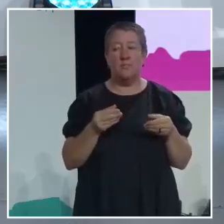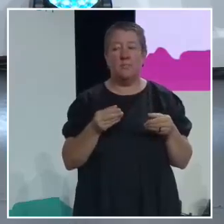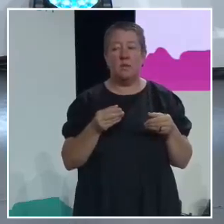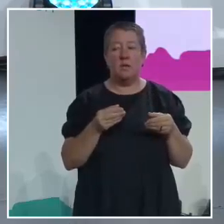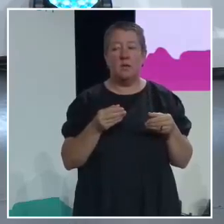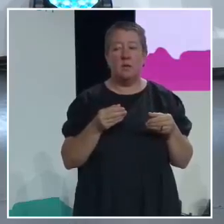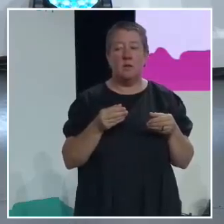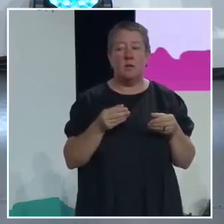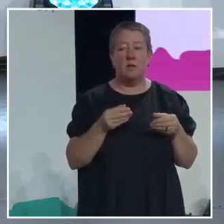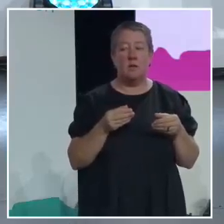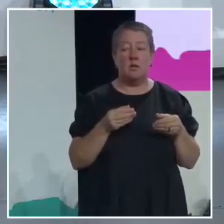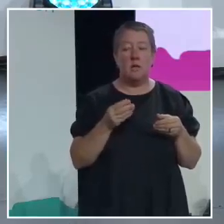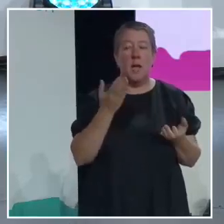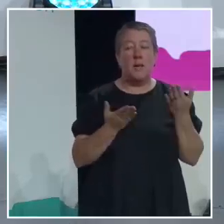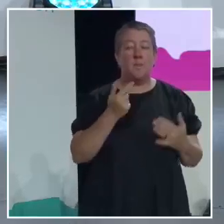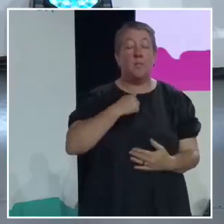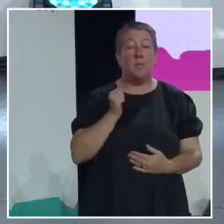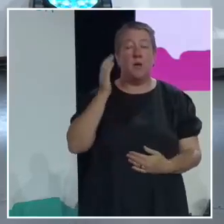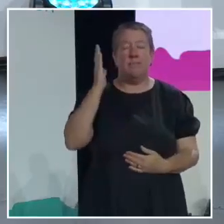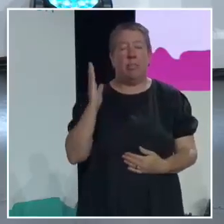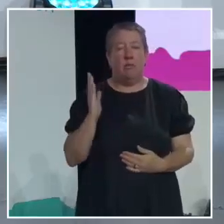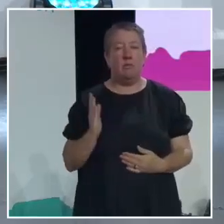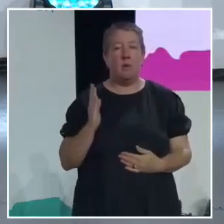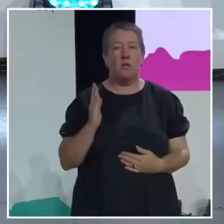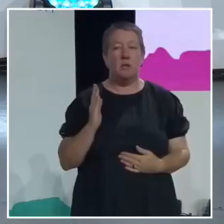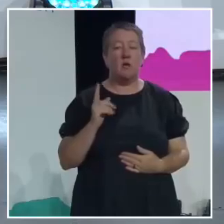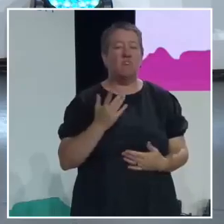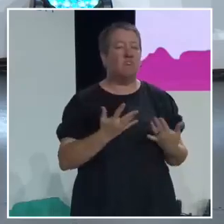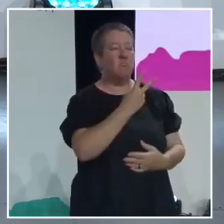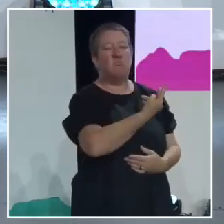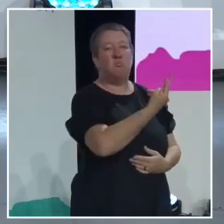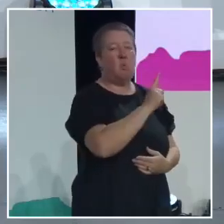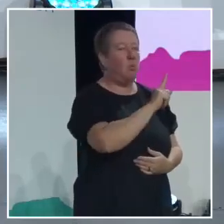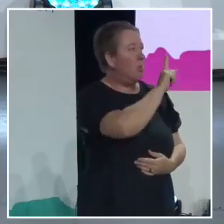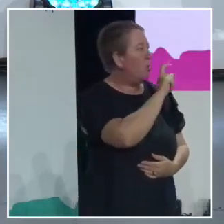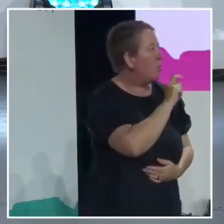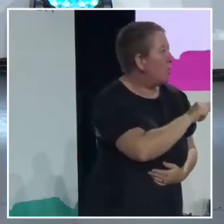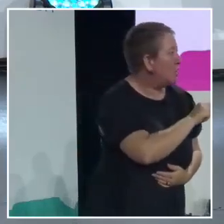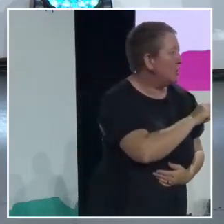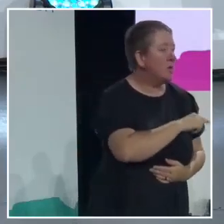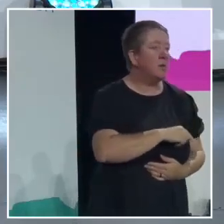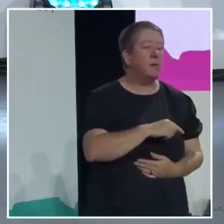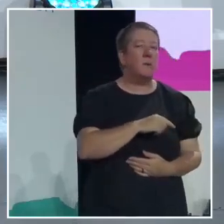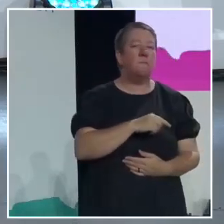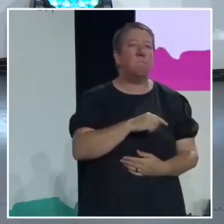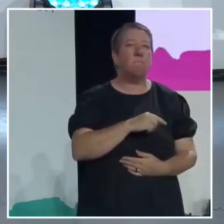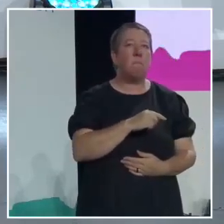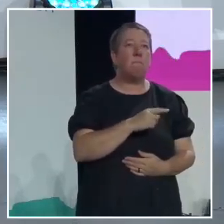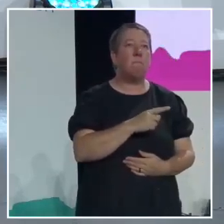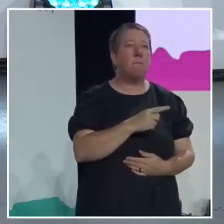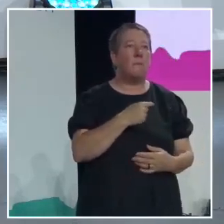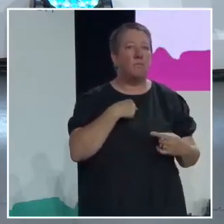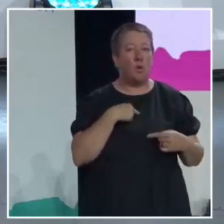it. Maybe on my side, just one question to both of you. You said it, Mr. Lijonnois, we are on the way